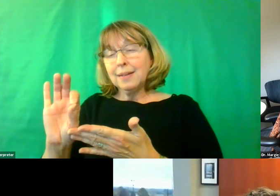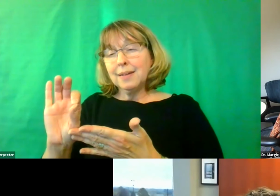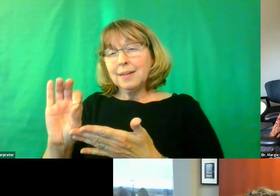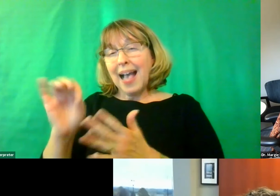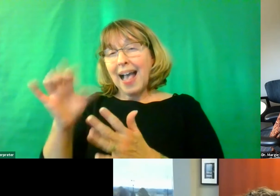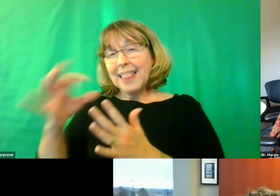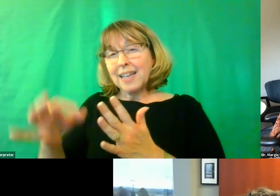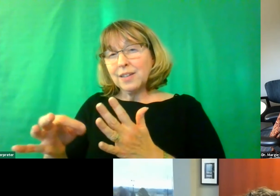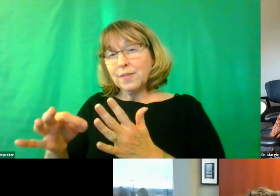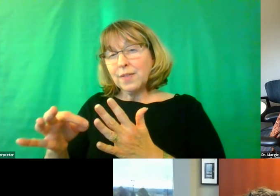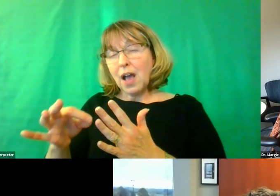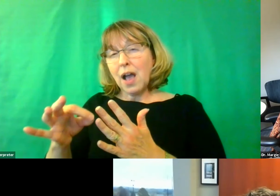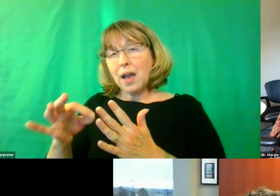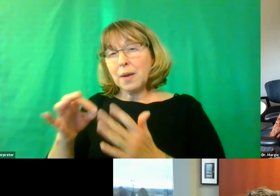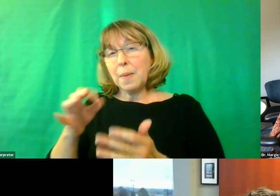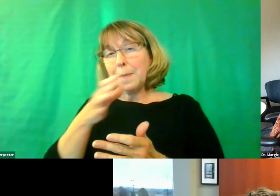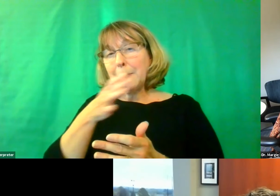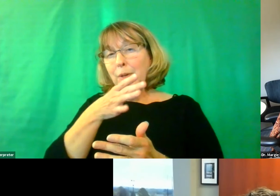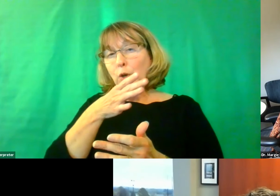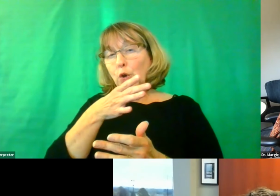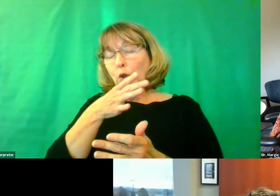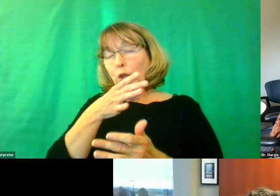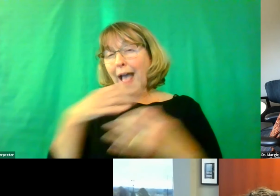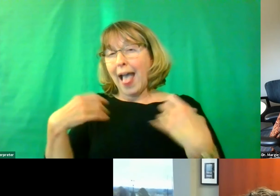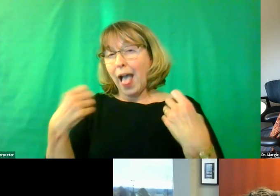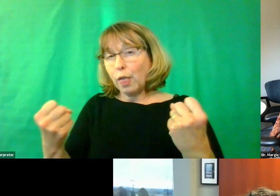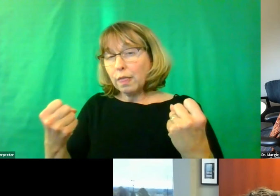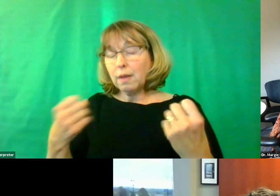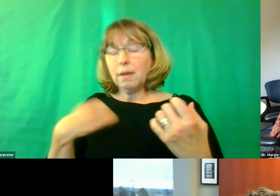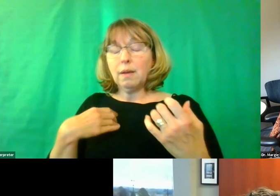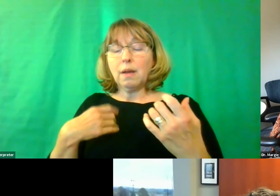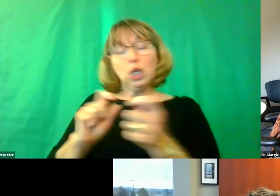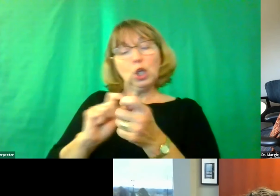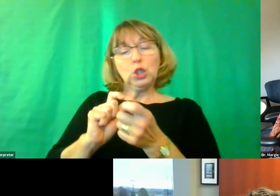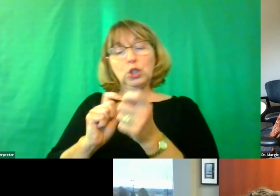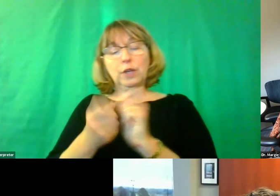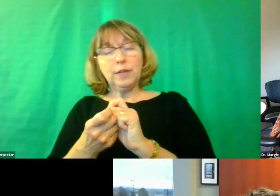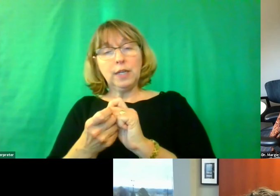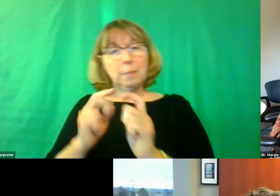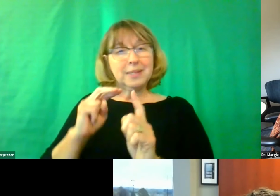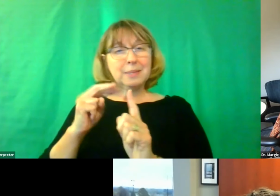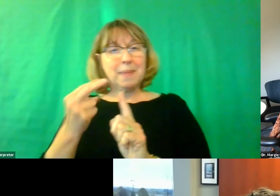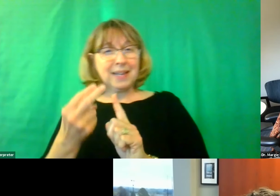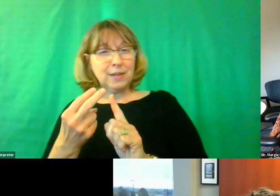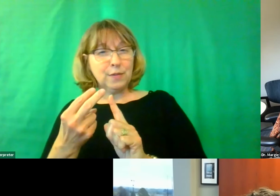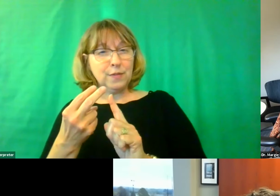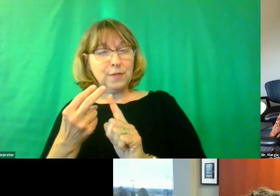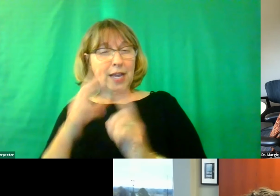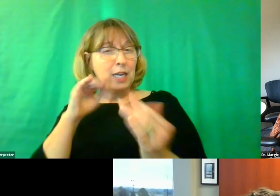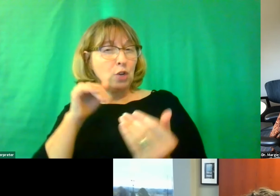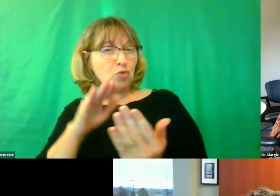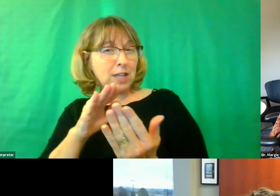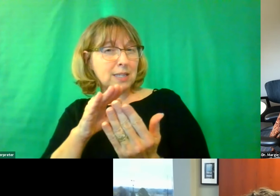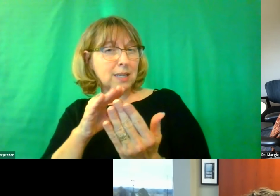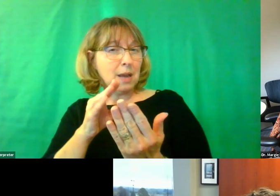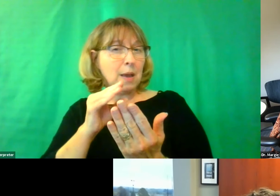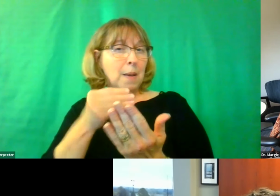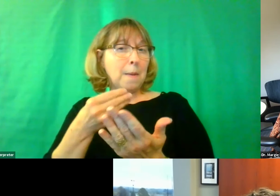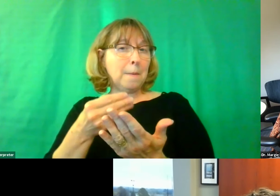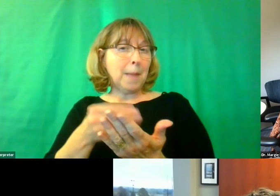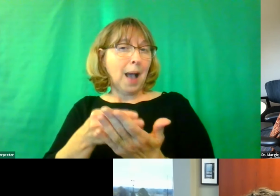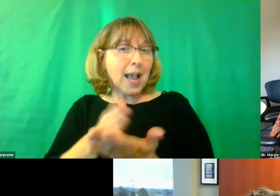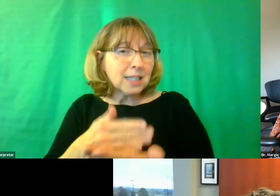health, shifting perspectives and addressing bias through a history lens. Addressing Black maternal